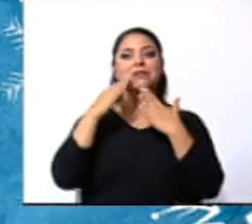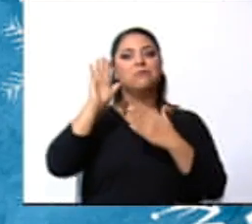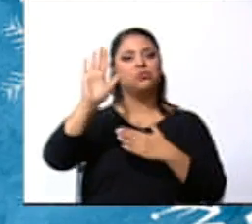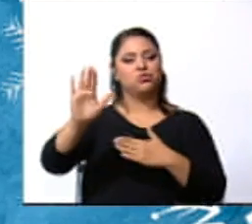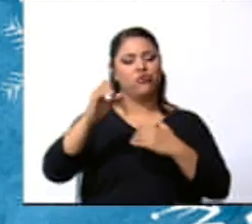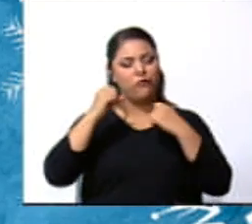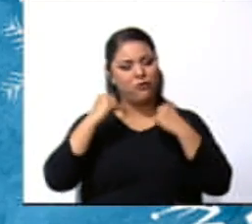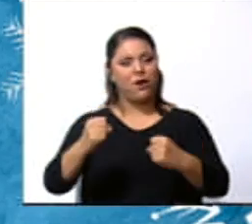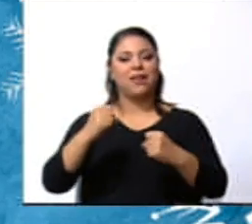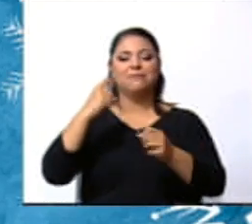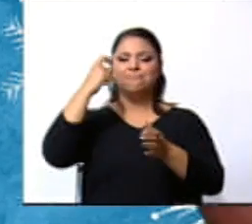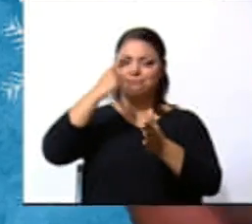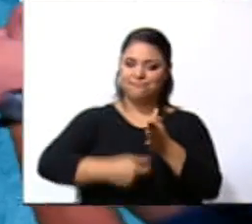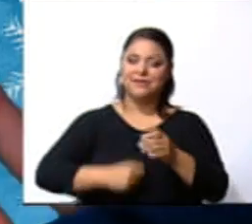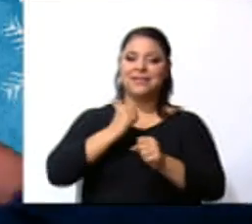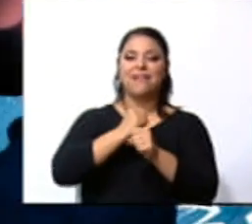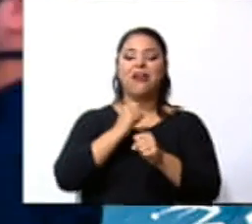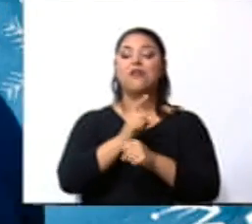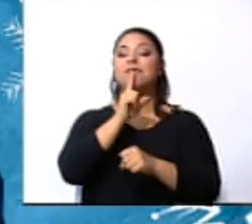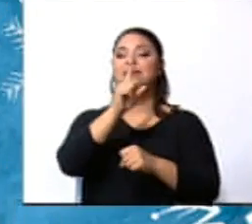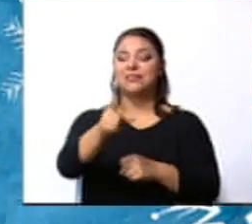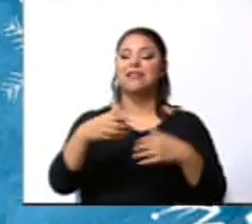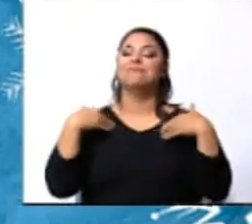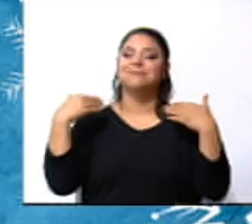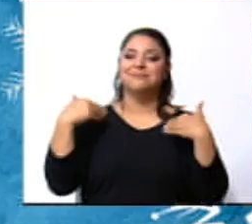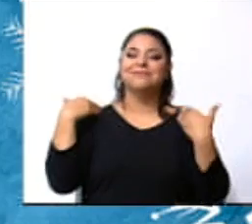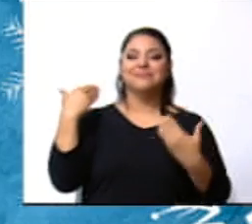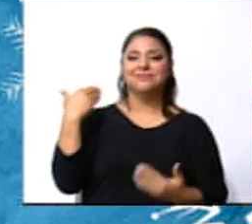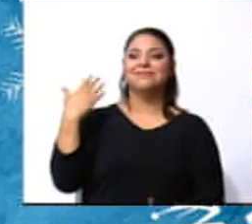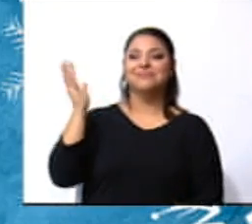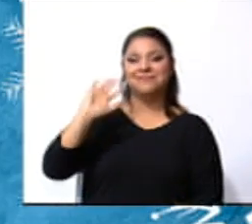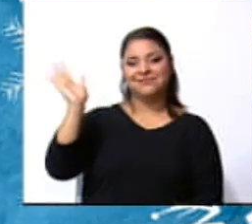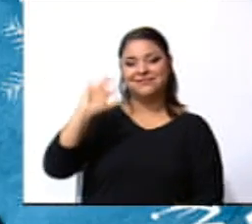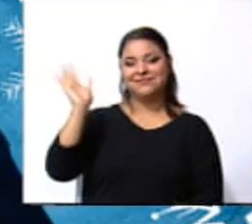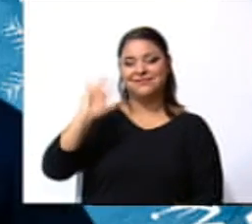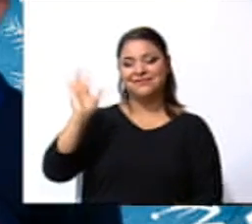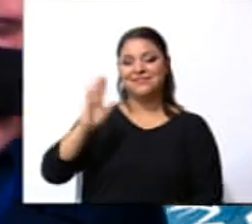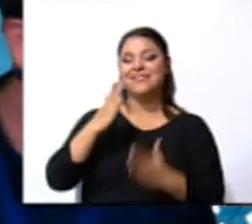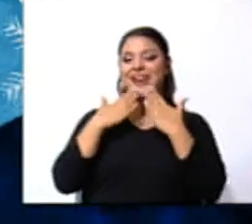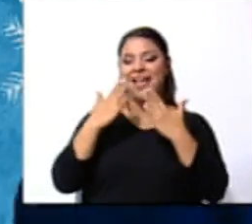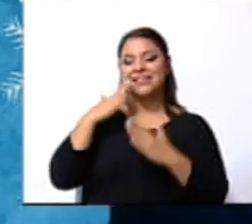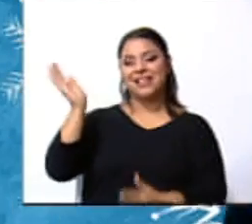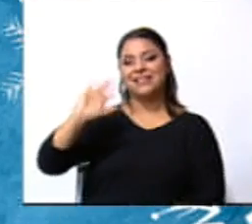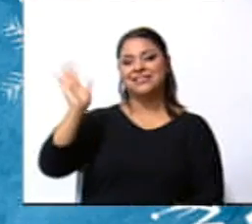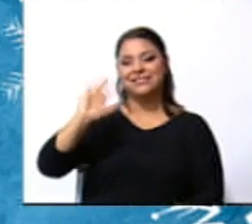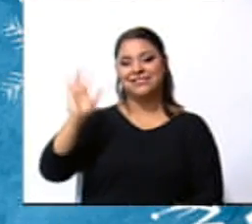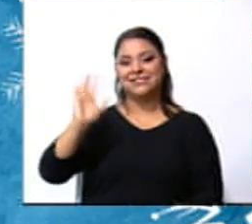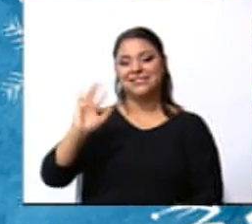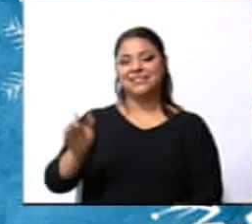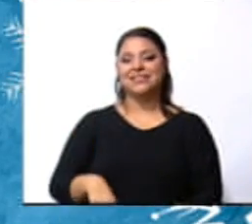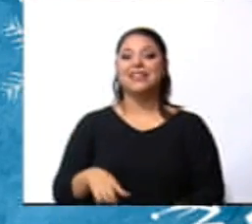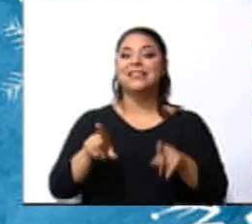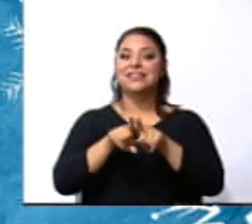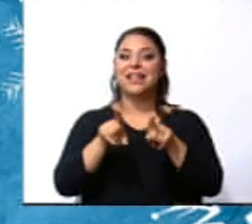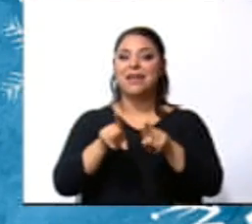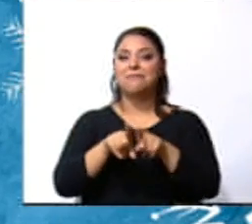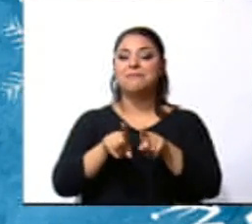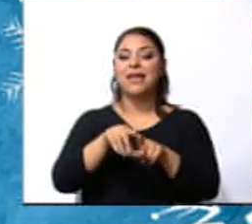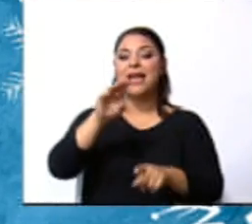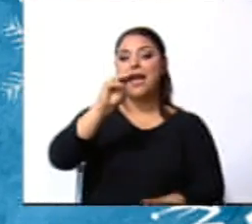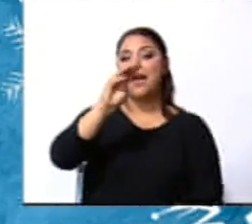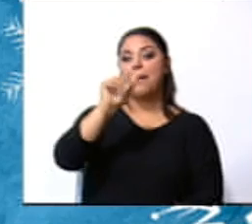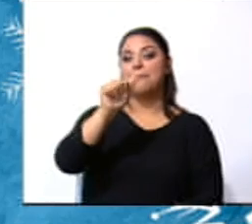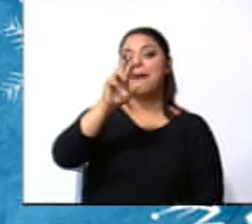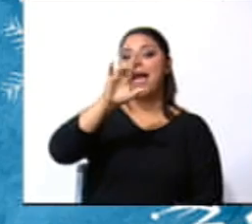work. We really appreciate it. Thank you. We would like to thank also